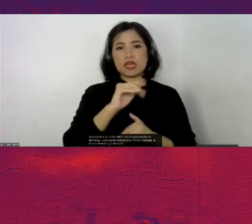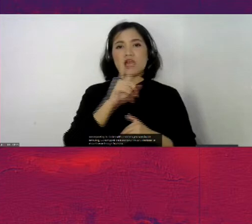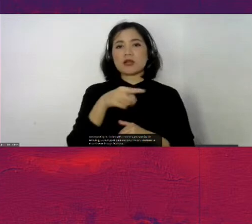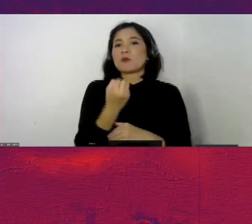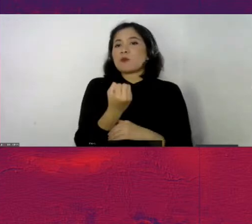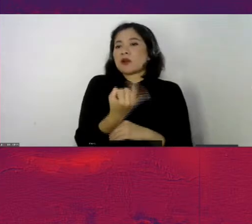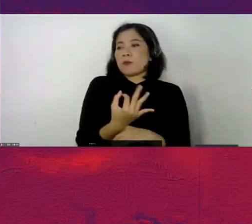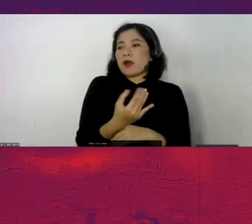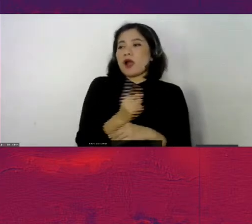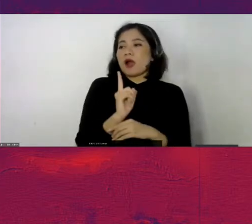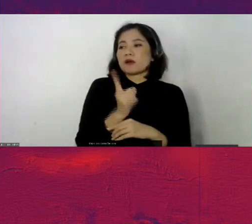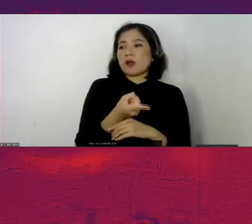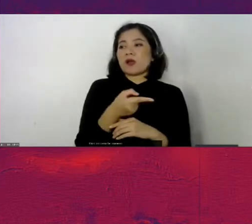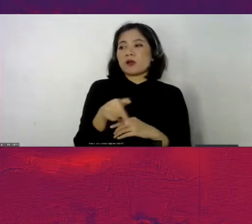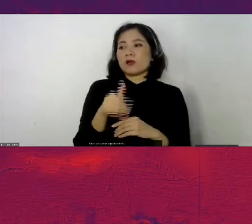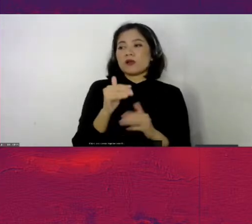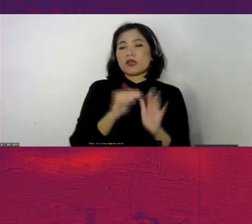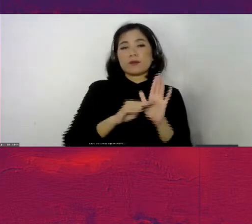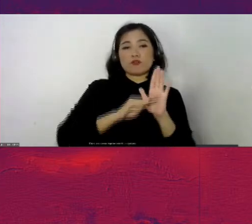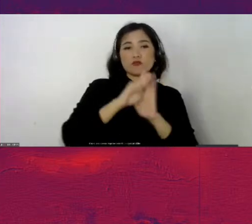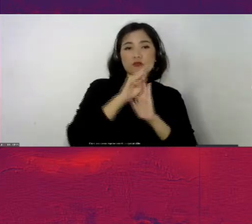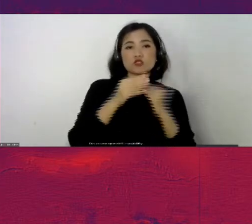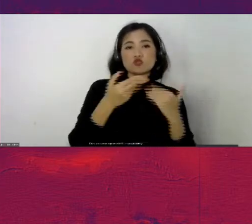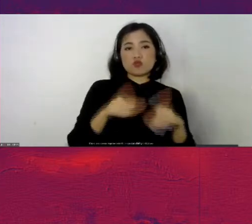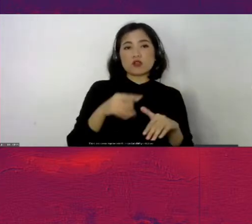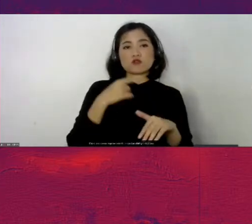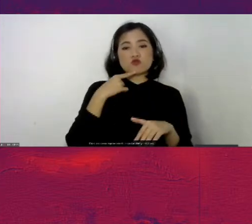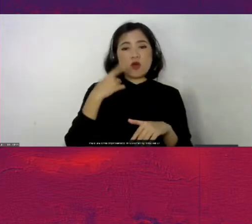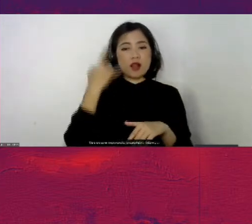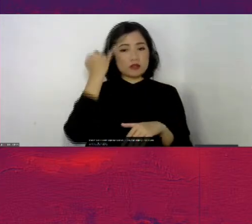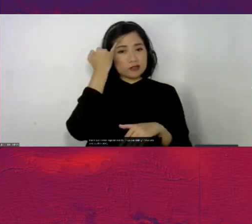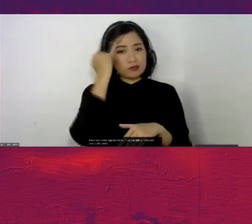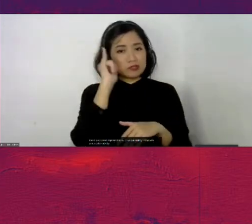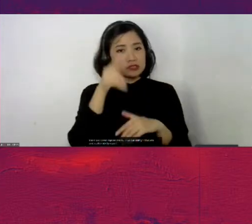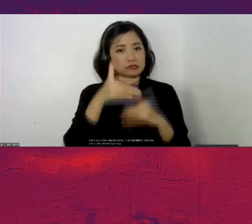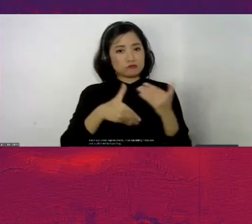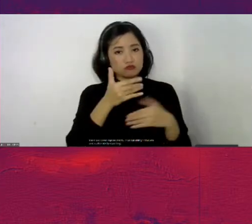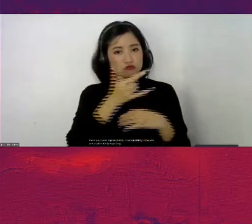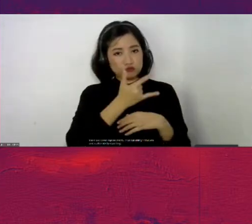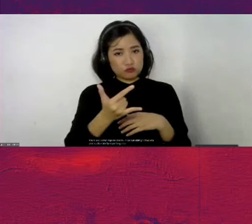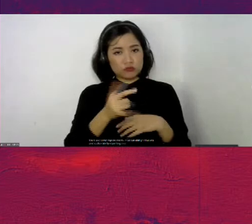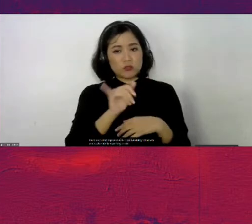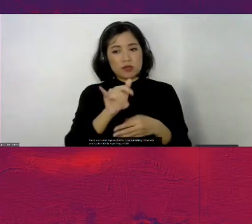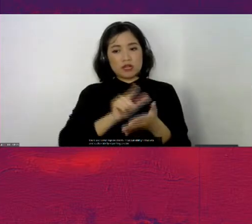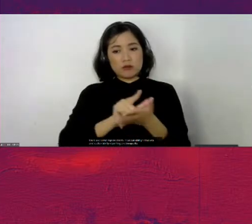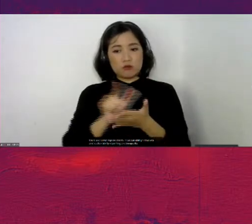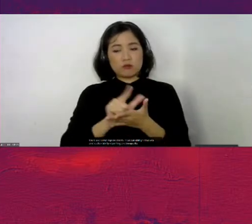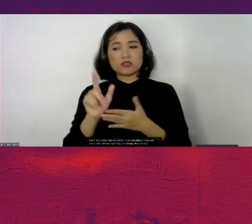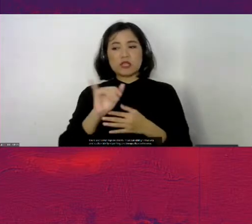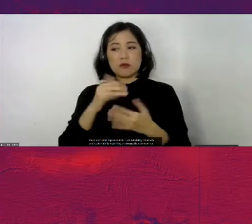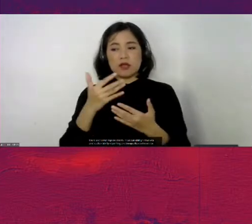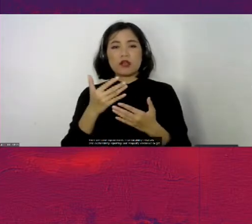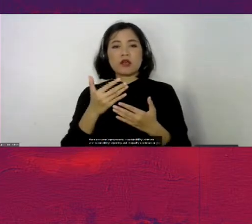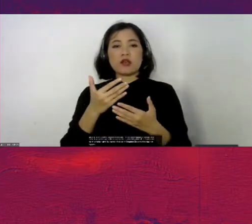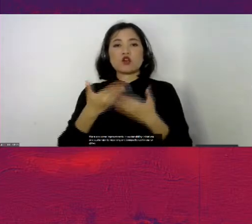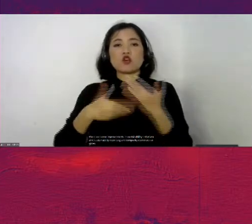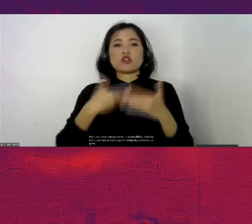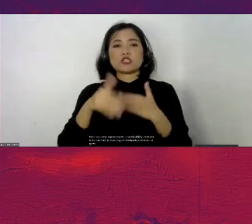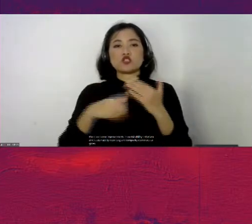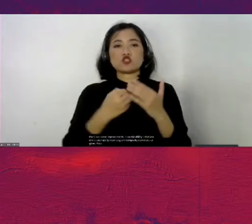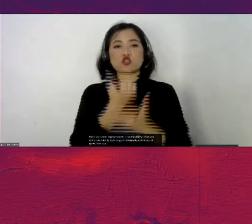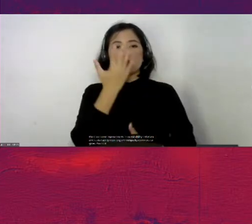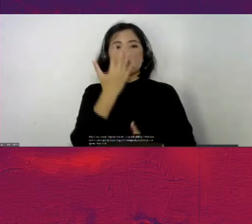are several improvements in sustainability initiatives and sustainability reporting, and inequality continues to grow. Yeah,